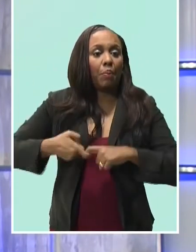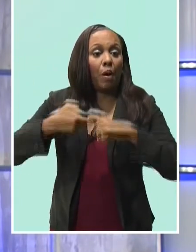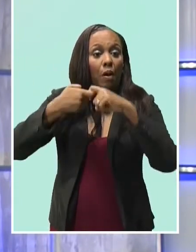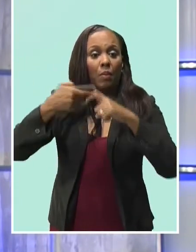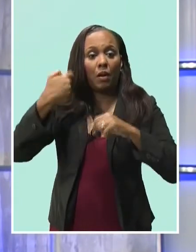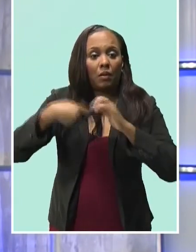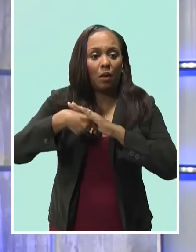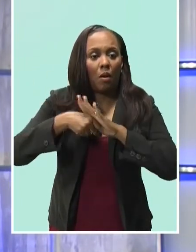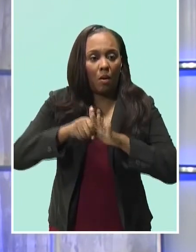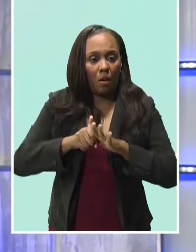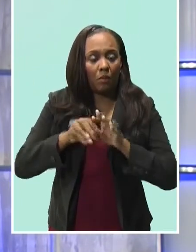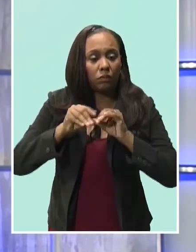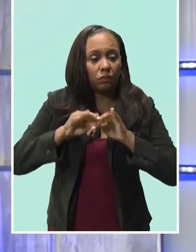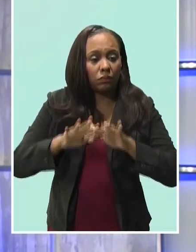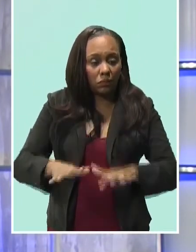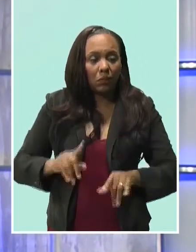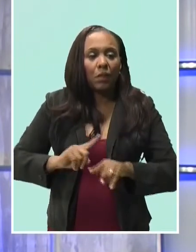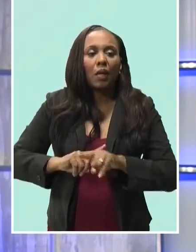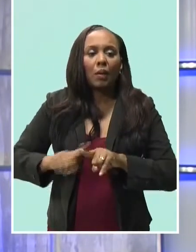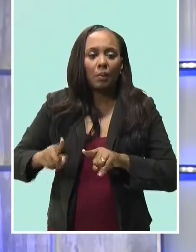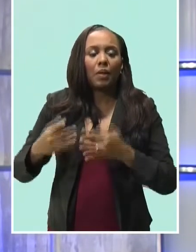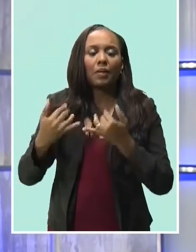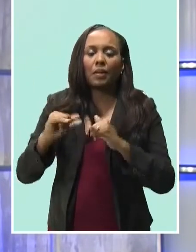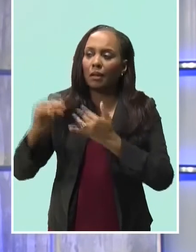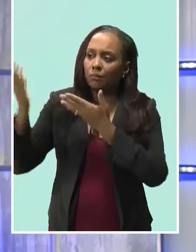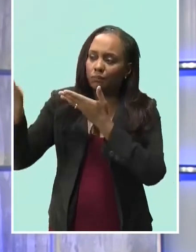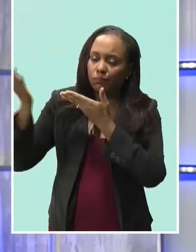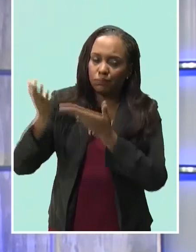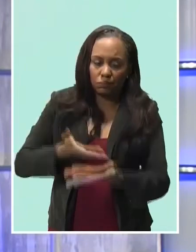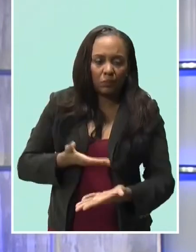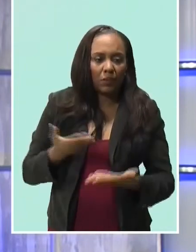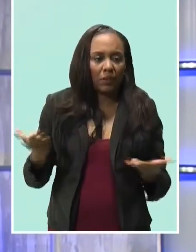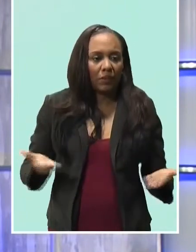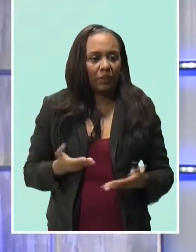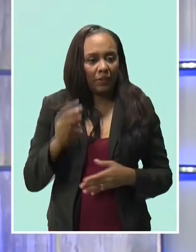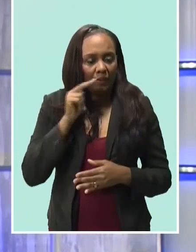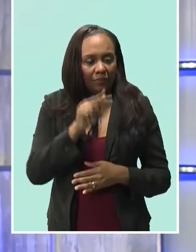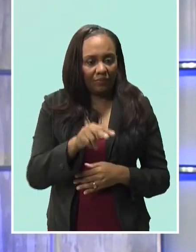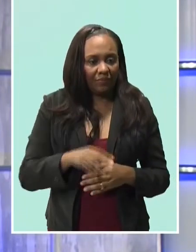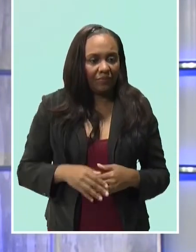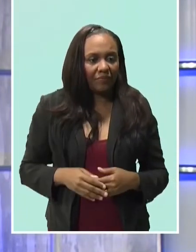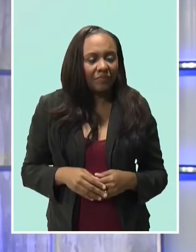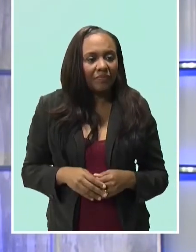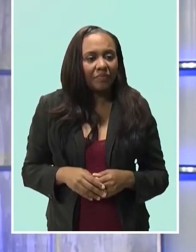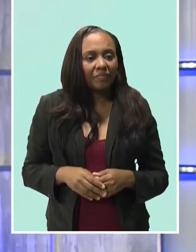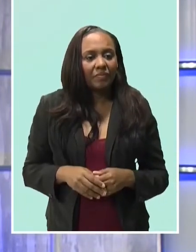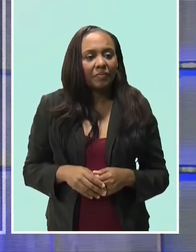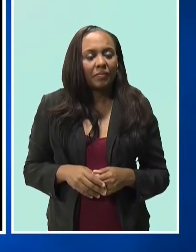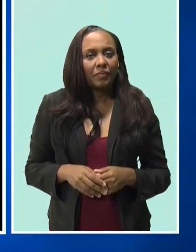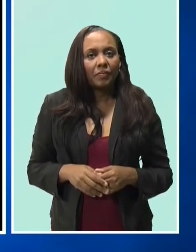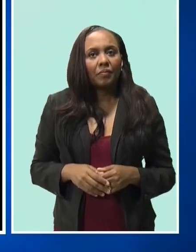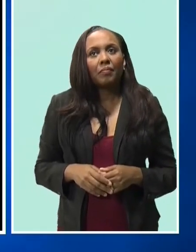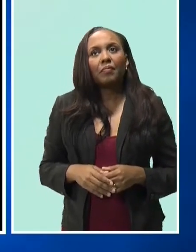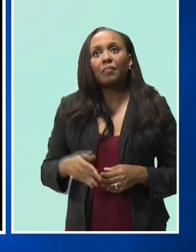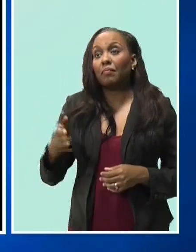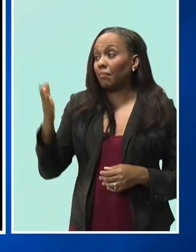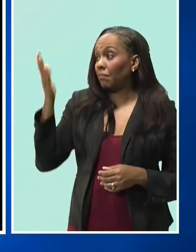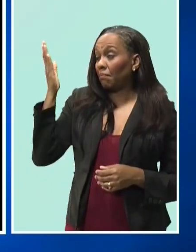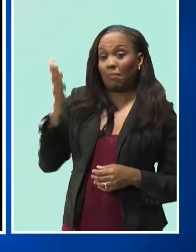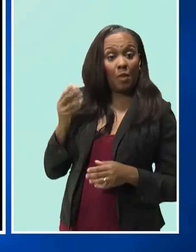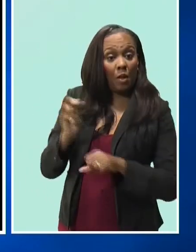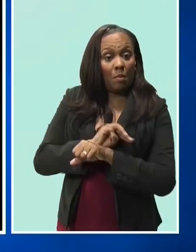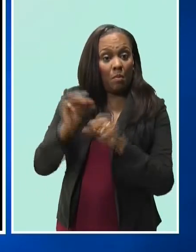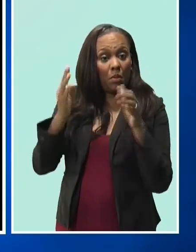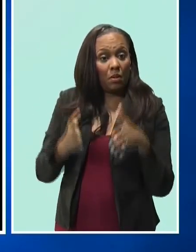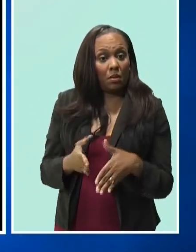to COVID-19, affecting who rely on that market. SVG TV reports. Speaking from the Guichet, Minister of